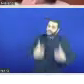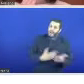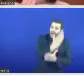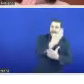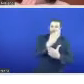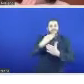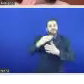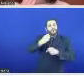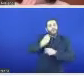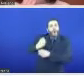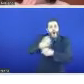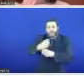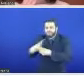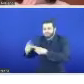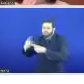estados.